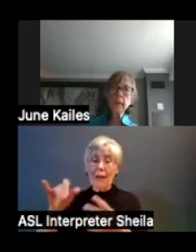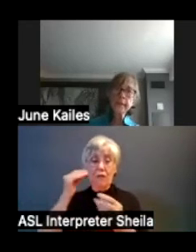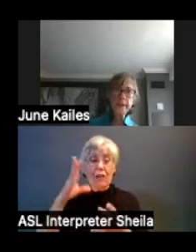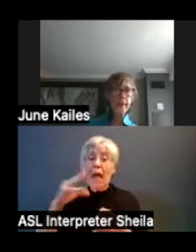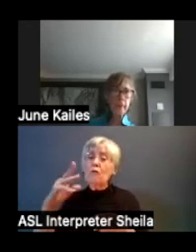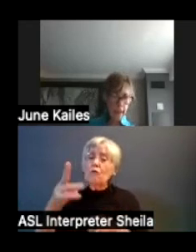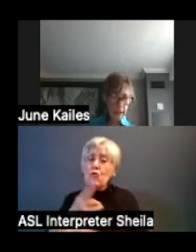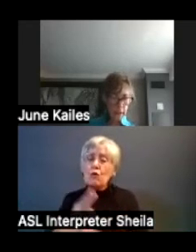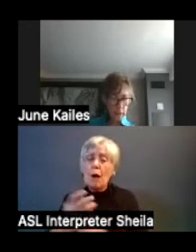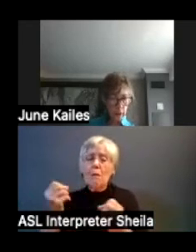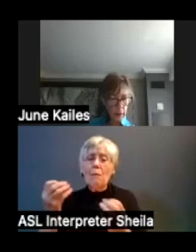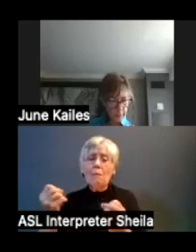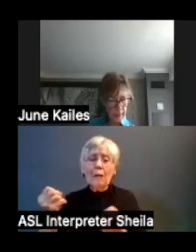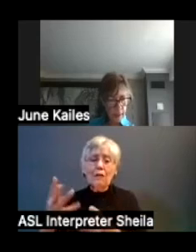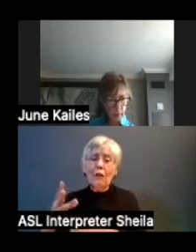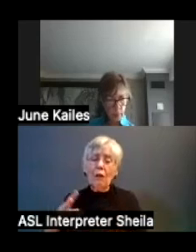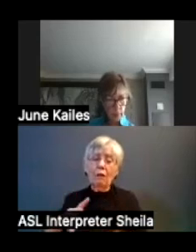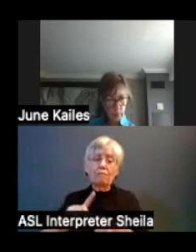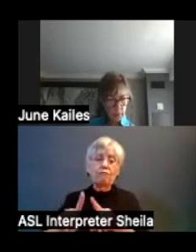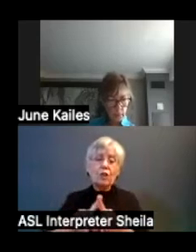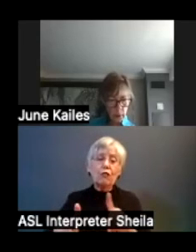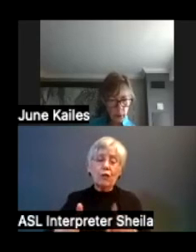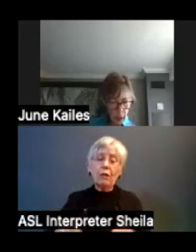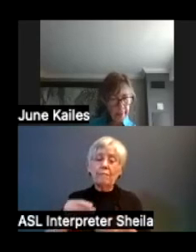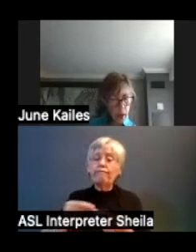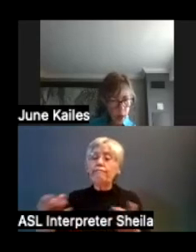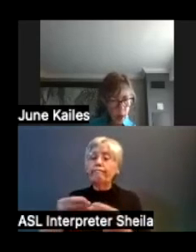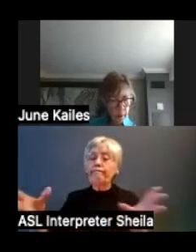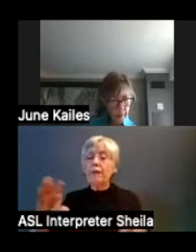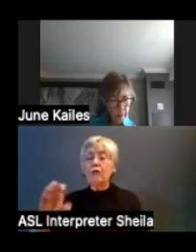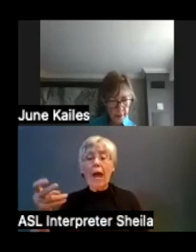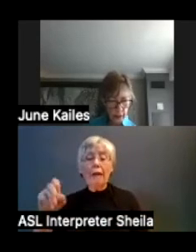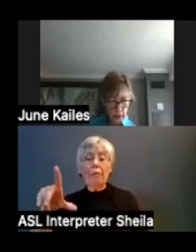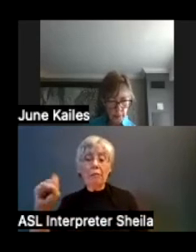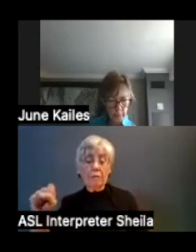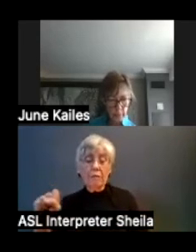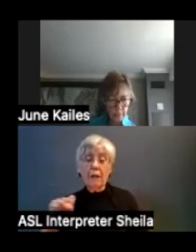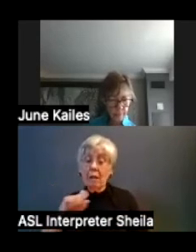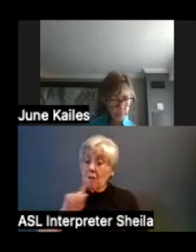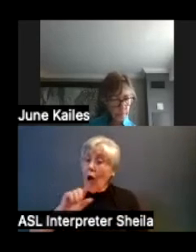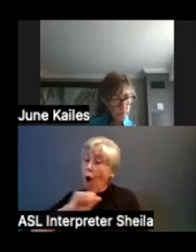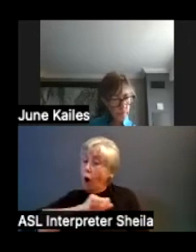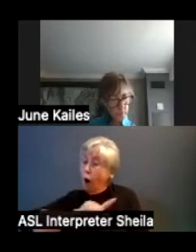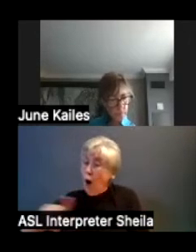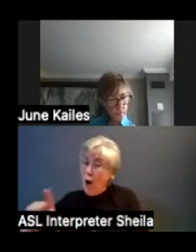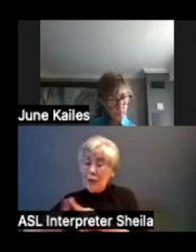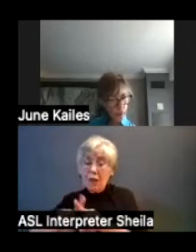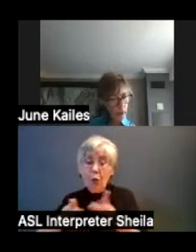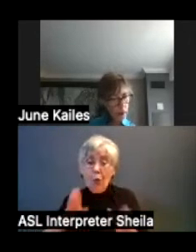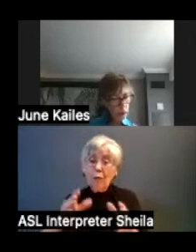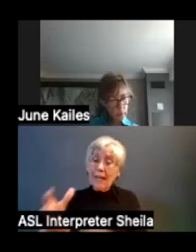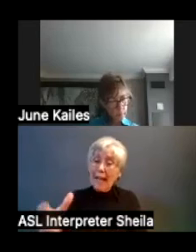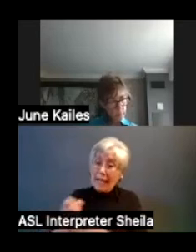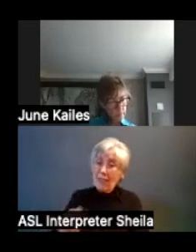multiple dissemination channels. Are they all accessible?